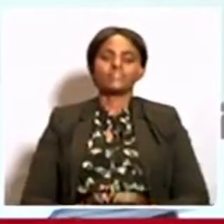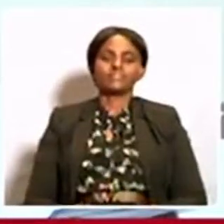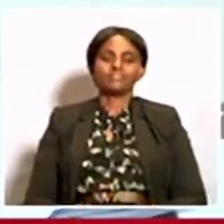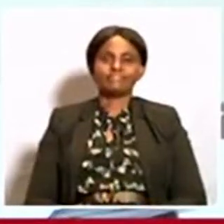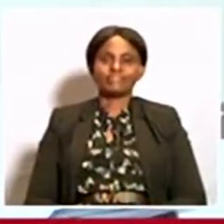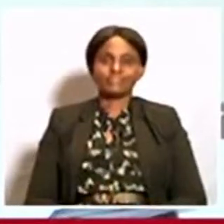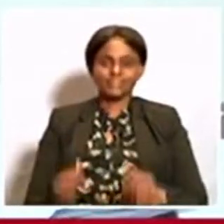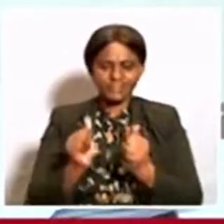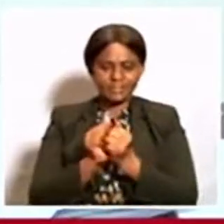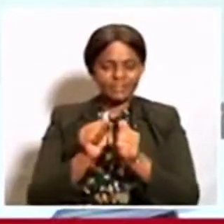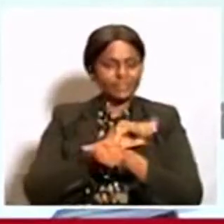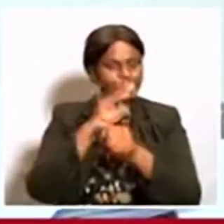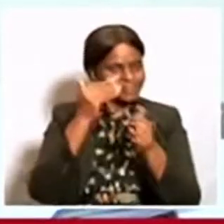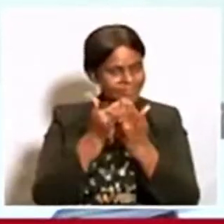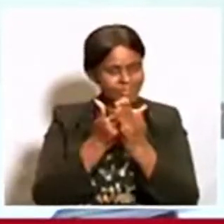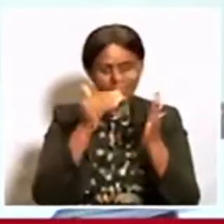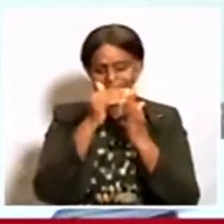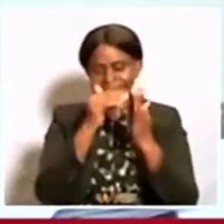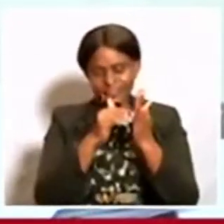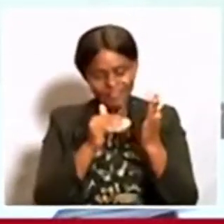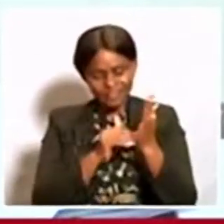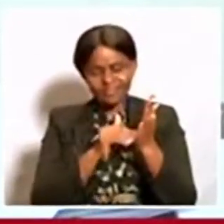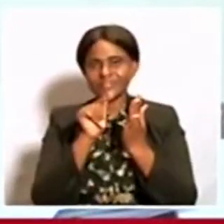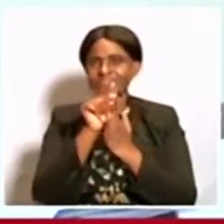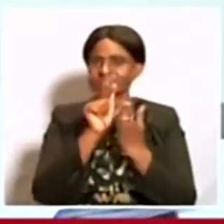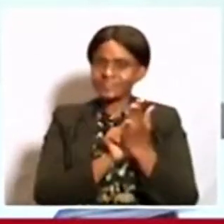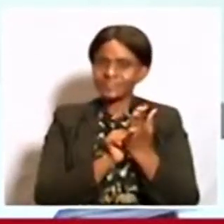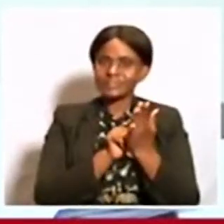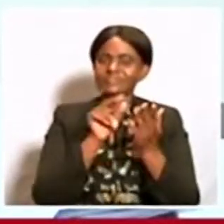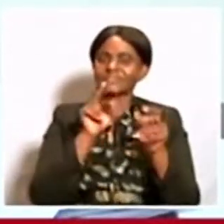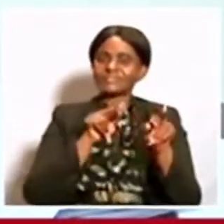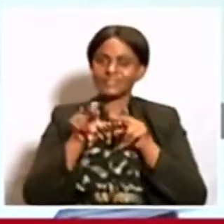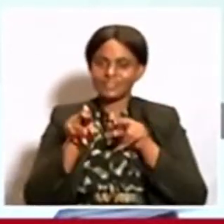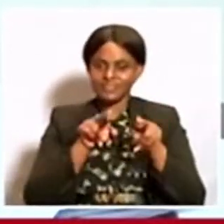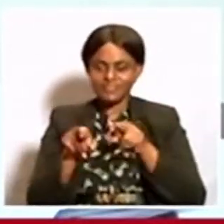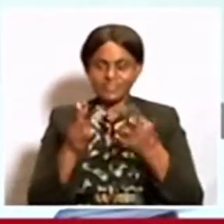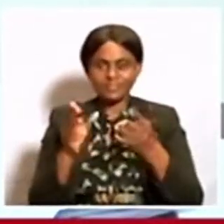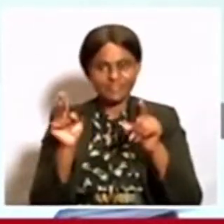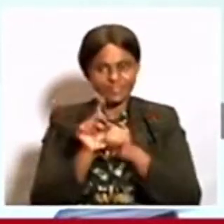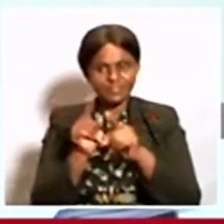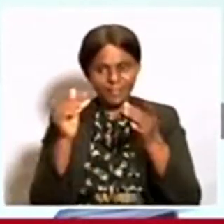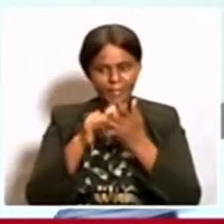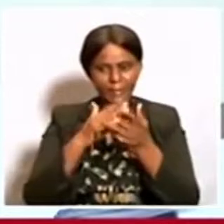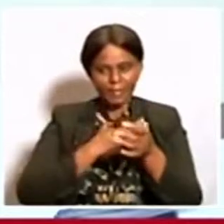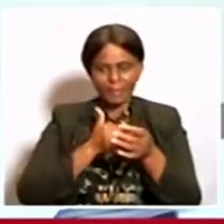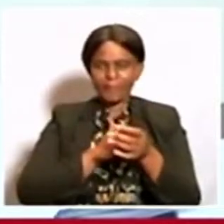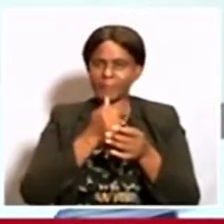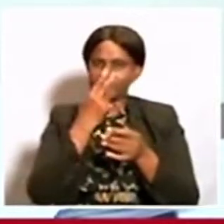With all the guidance, with all the regulations. And then I saw